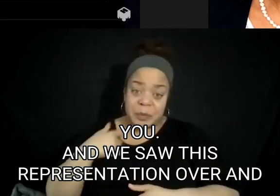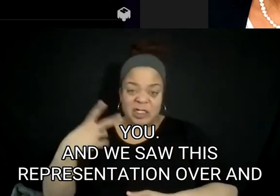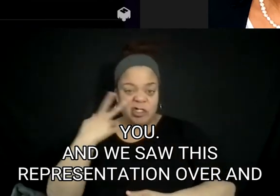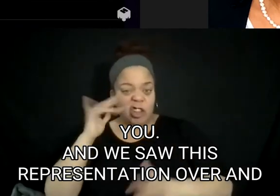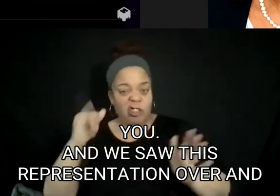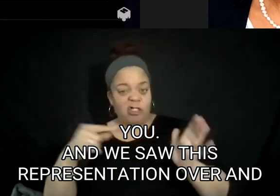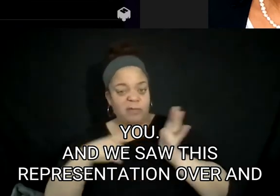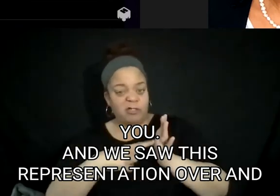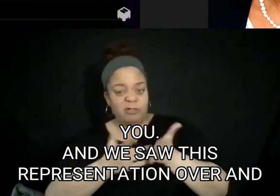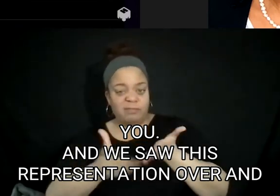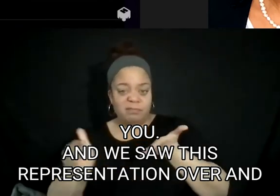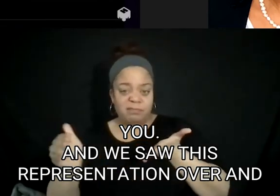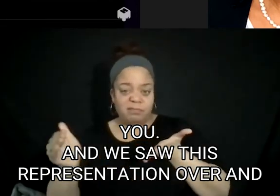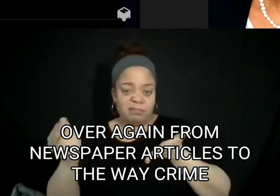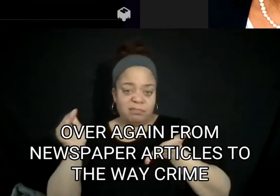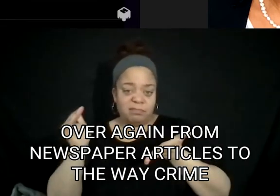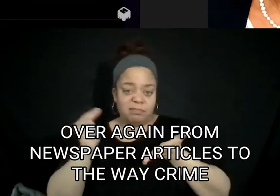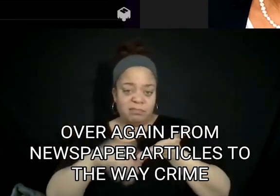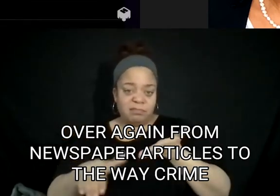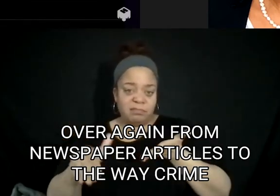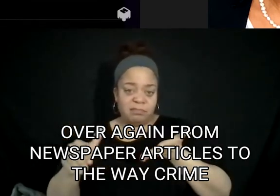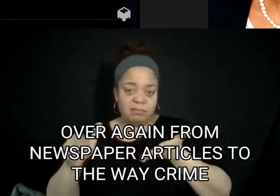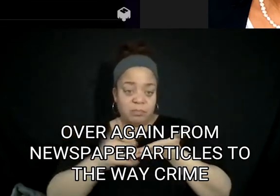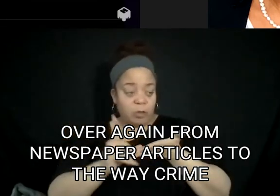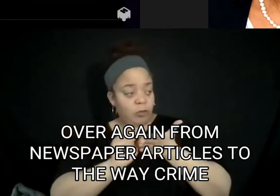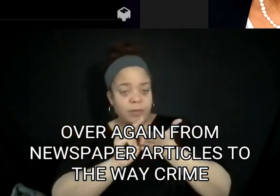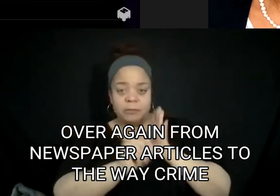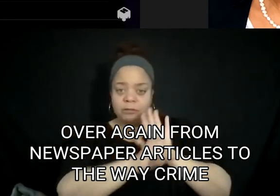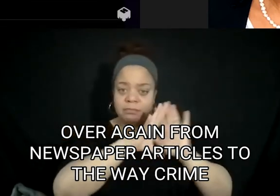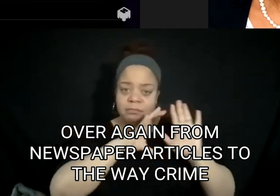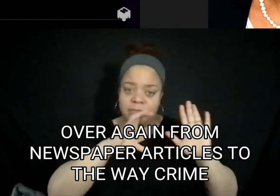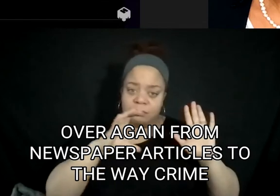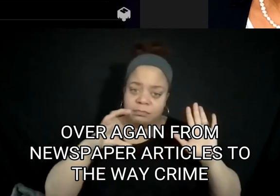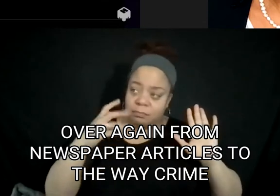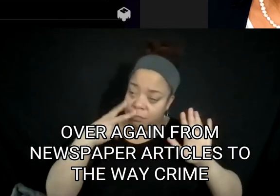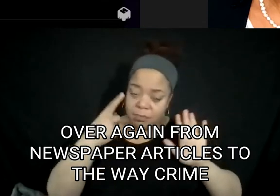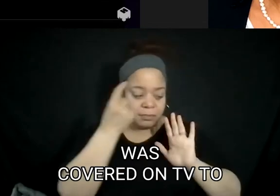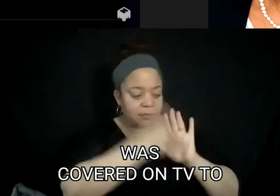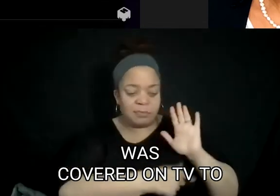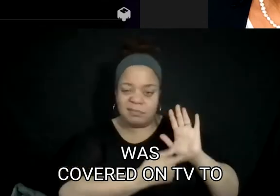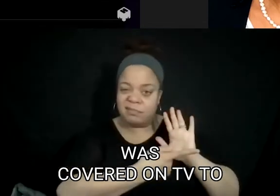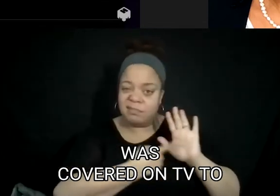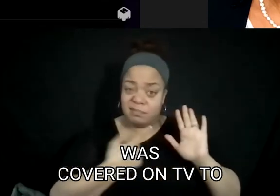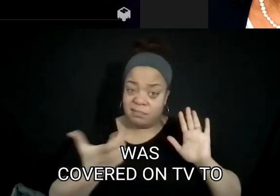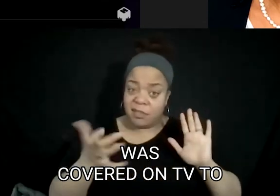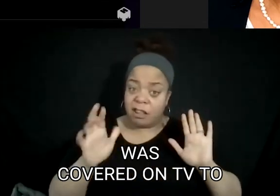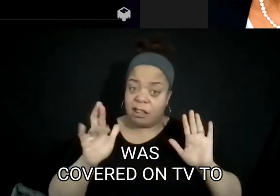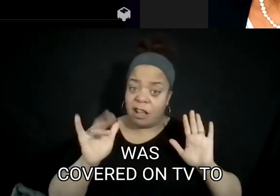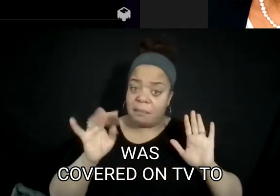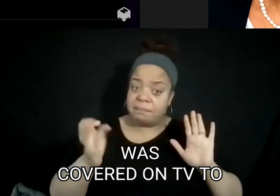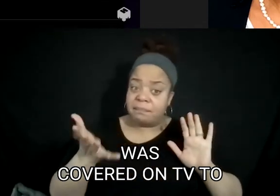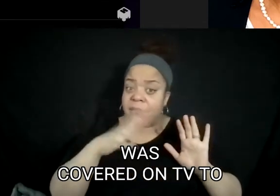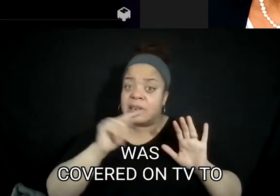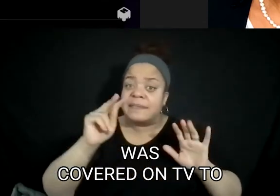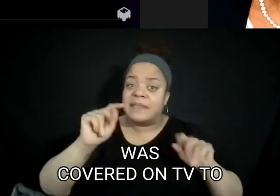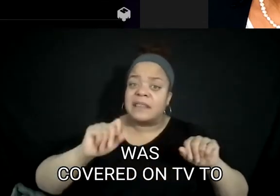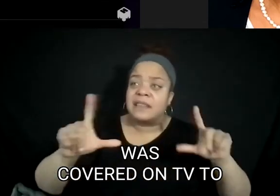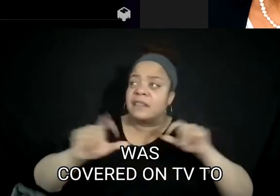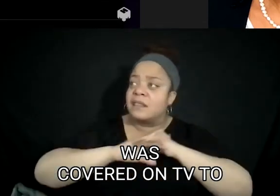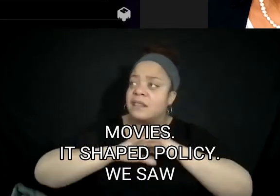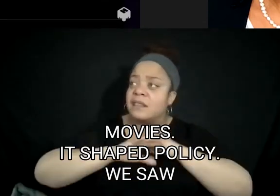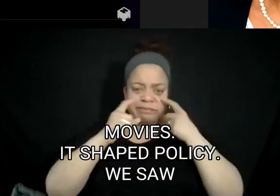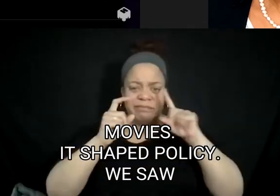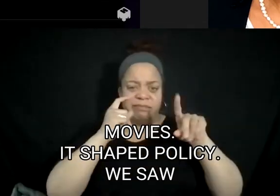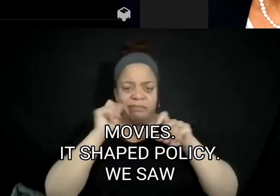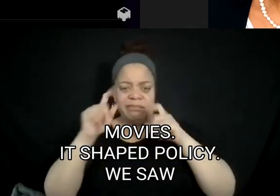was covered on TV to movies. You know, it shaped policy. You know, we saw punitive sentencing